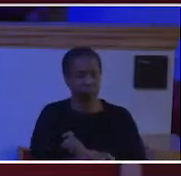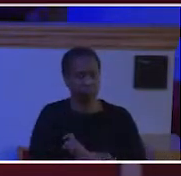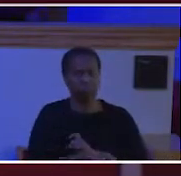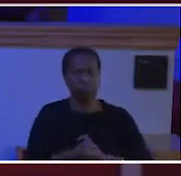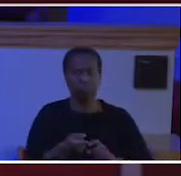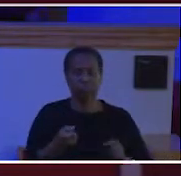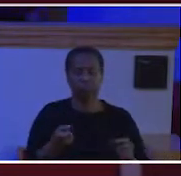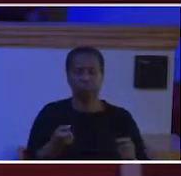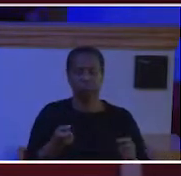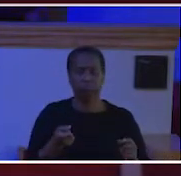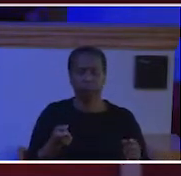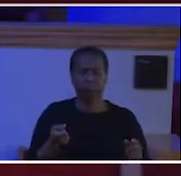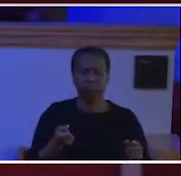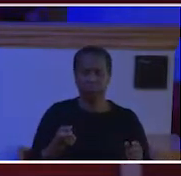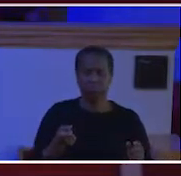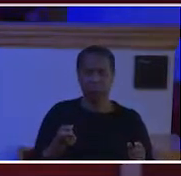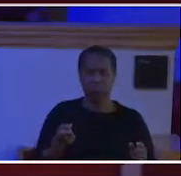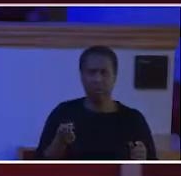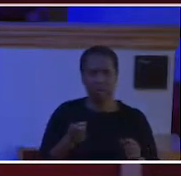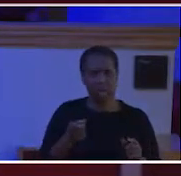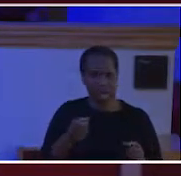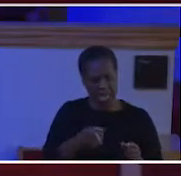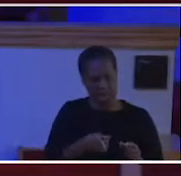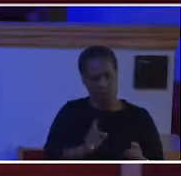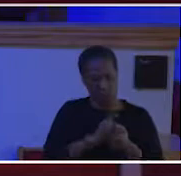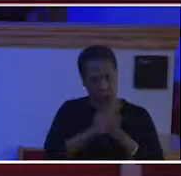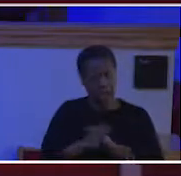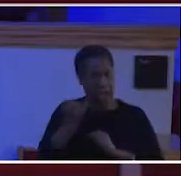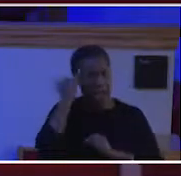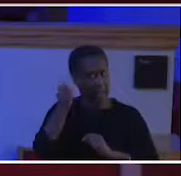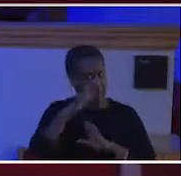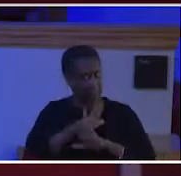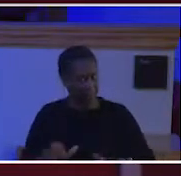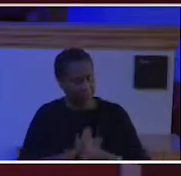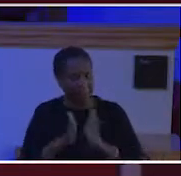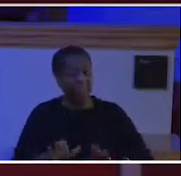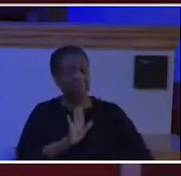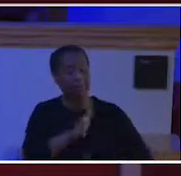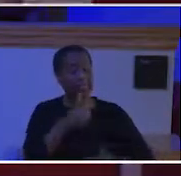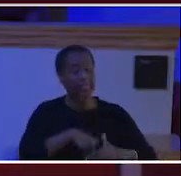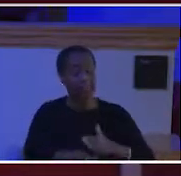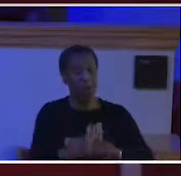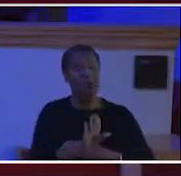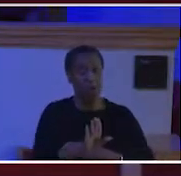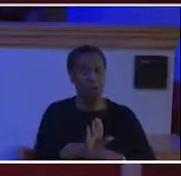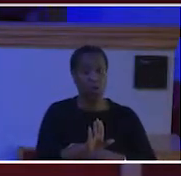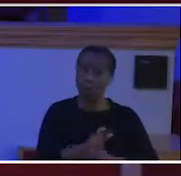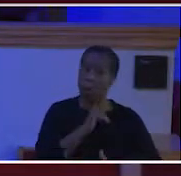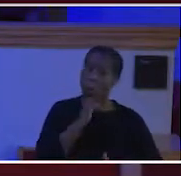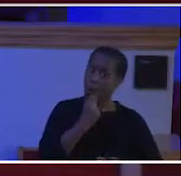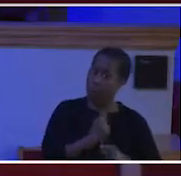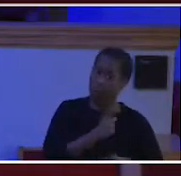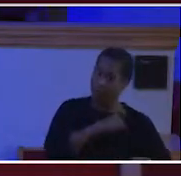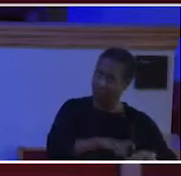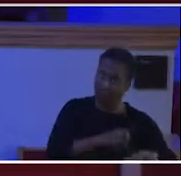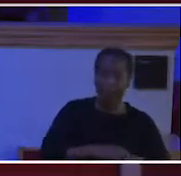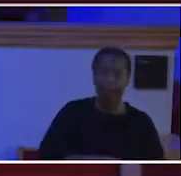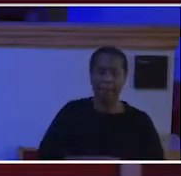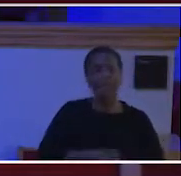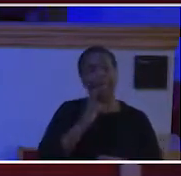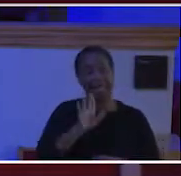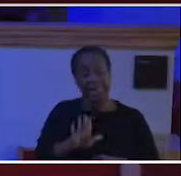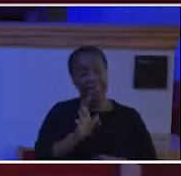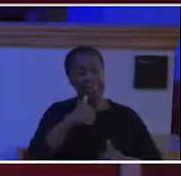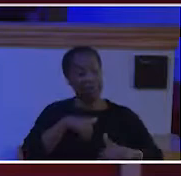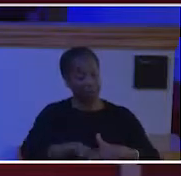only notions of peace, but his birth in an inopportune time would